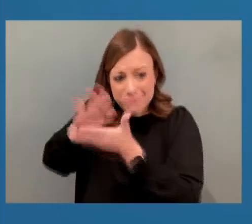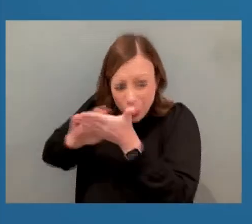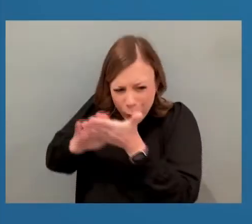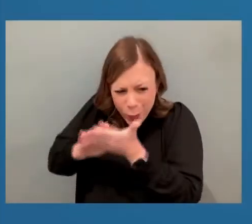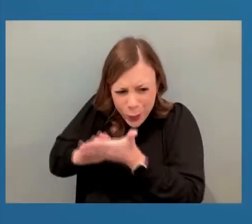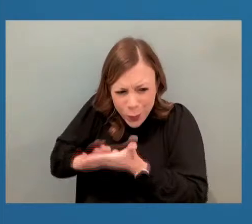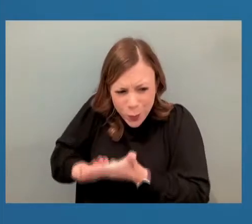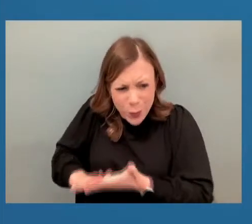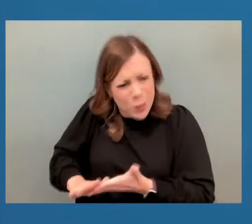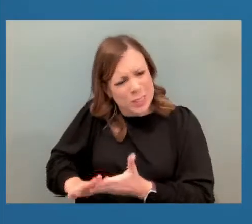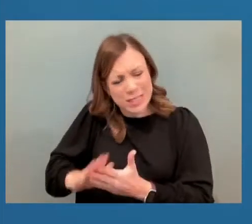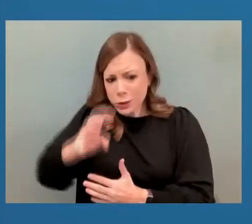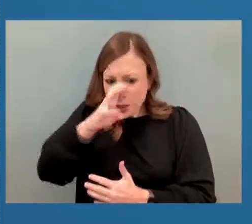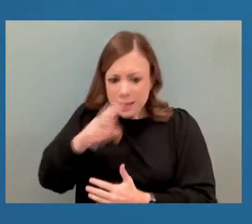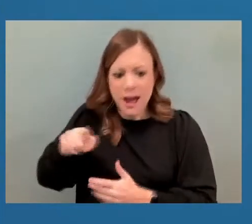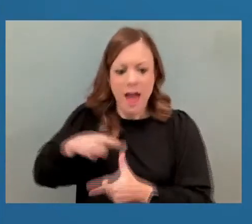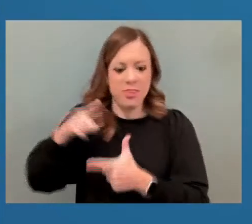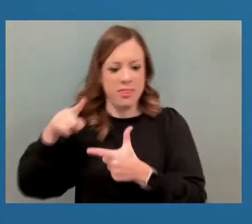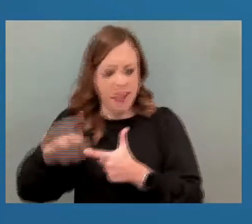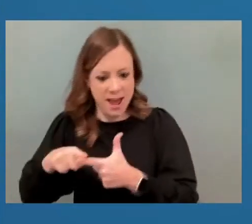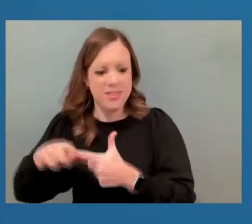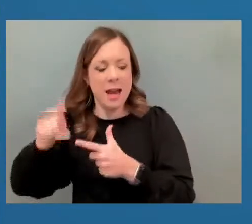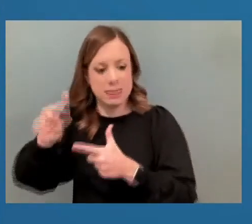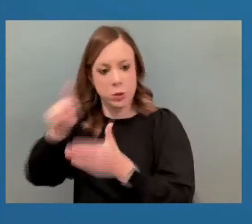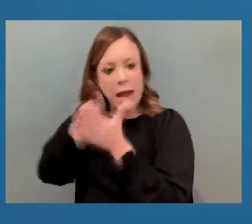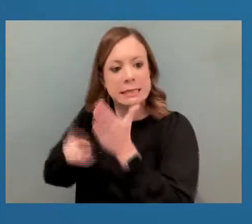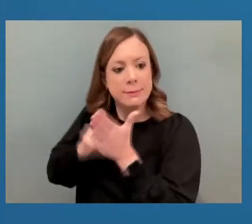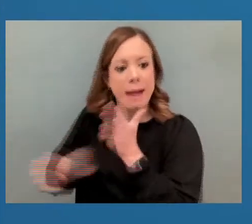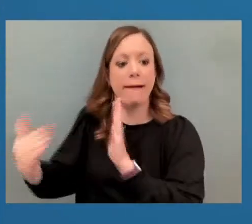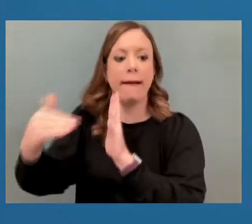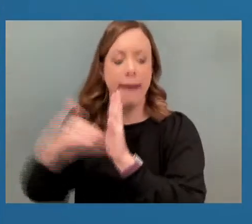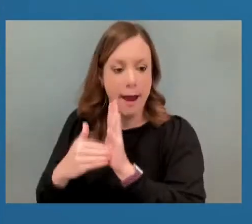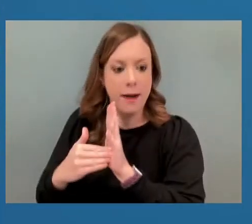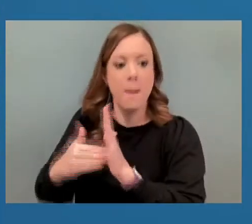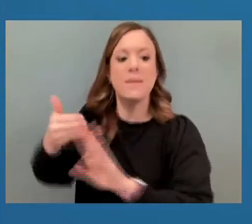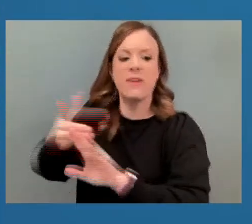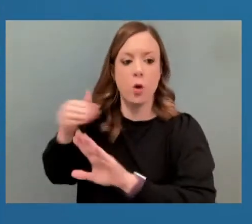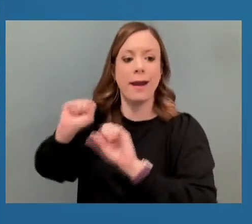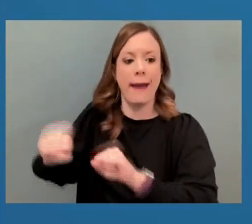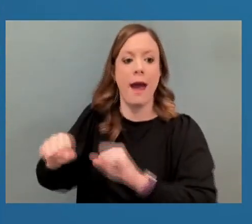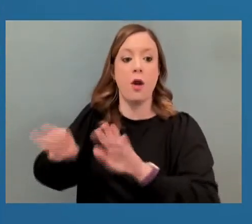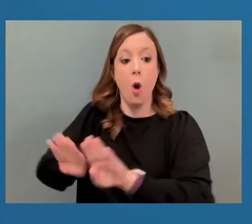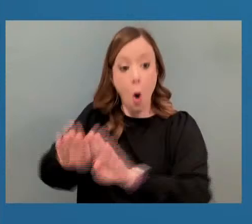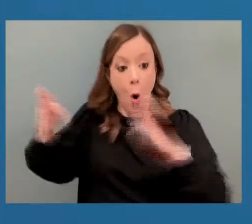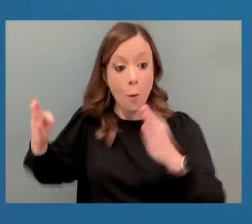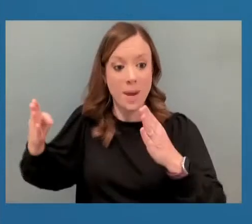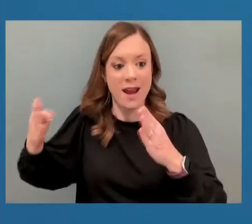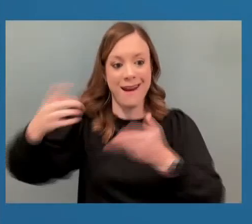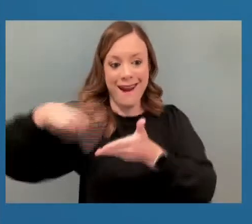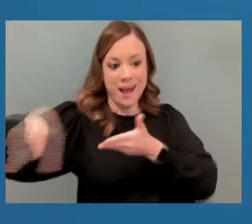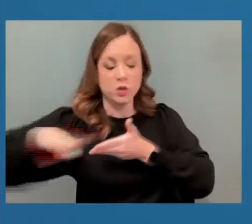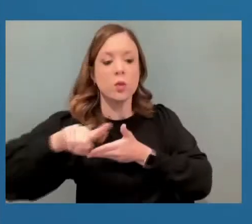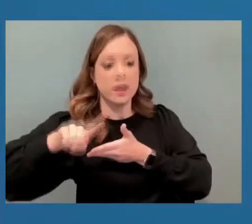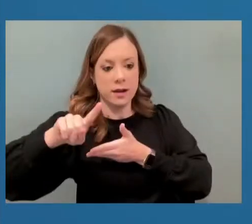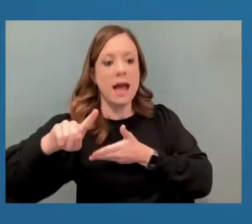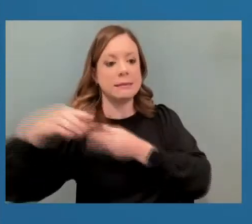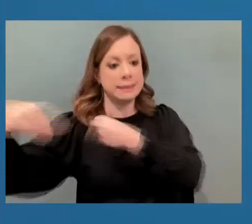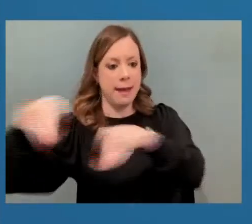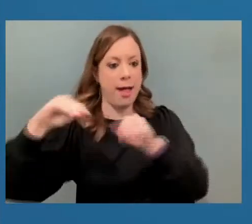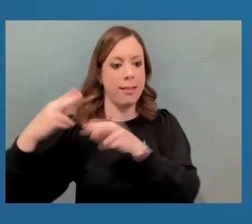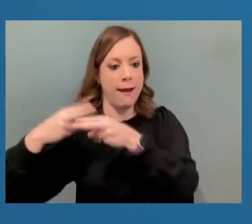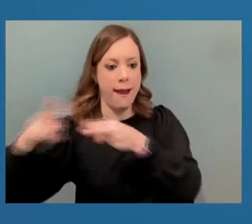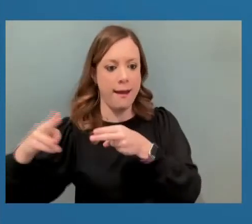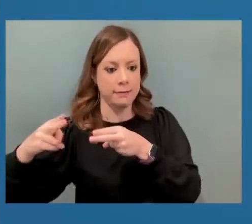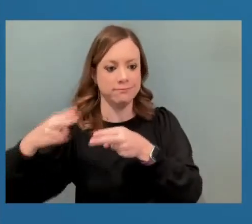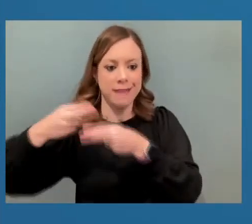markets before they can reopen. These are just simply measured, common sense steps that'll curb the spread of bird flu and ultimately